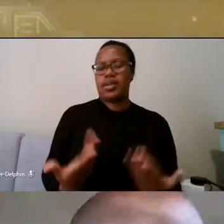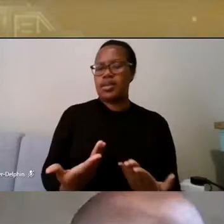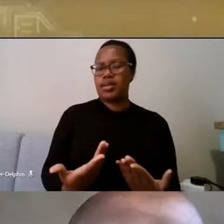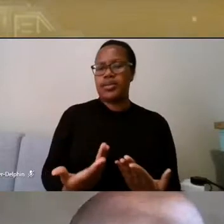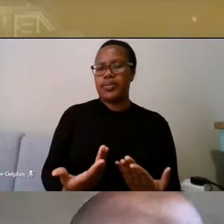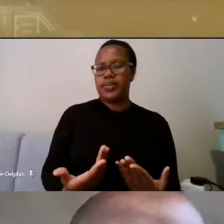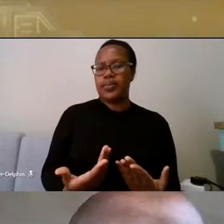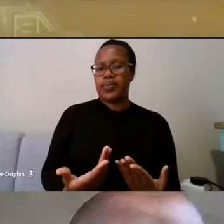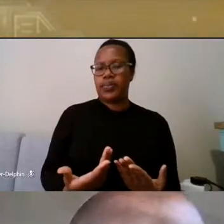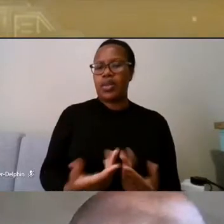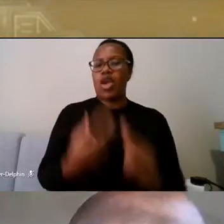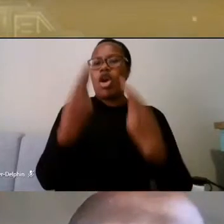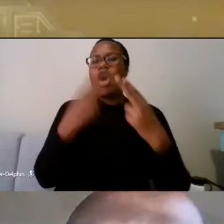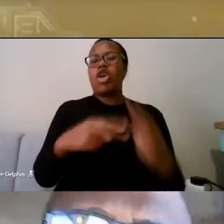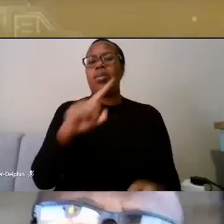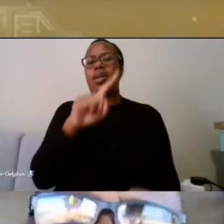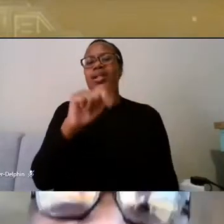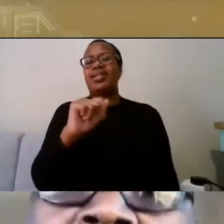Honourable Zanamela,